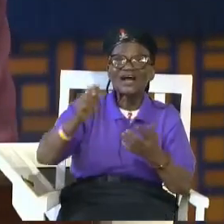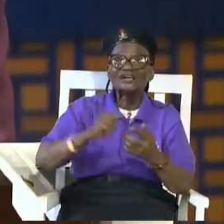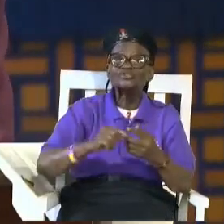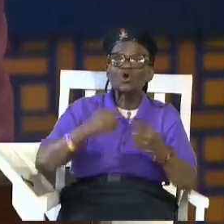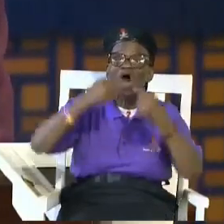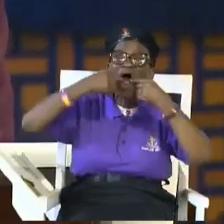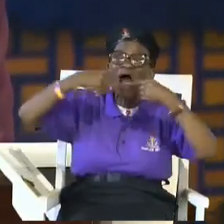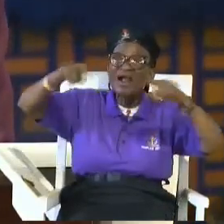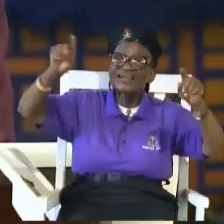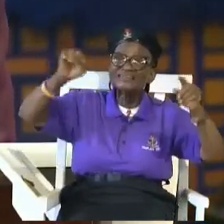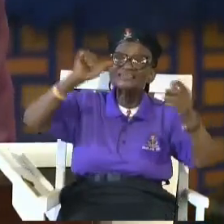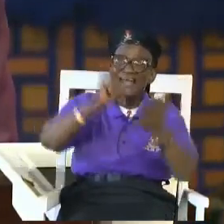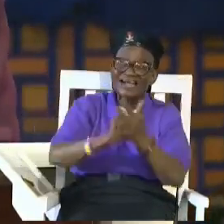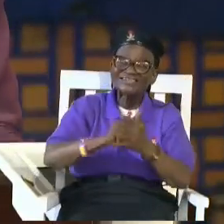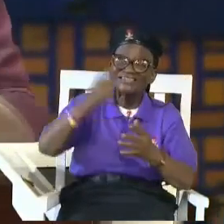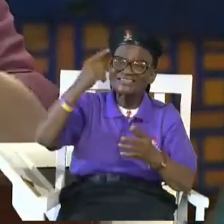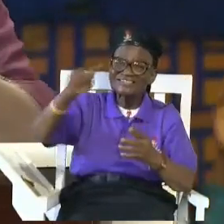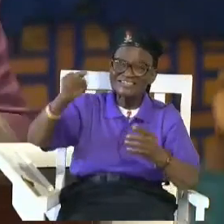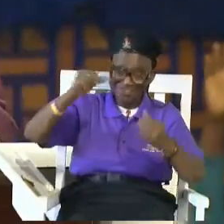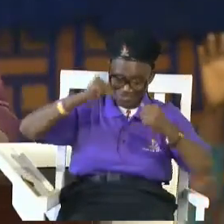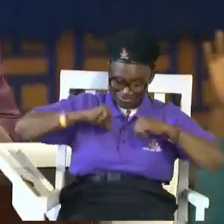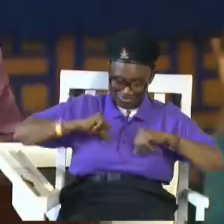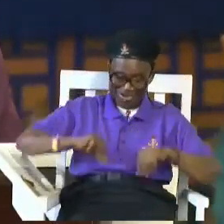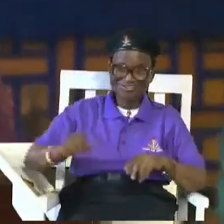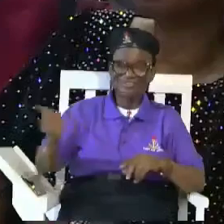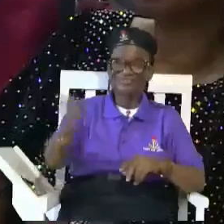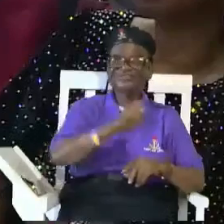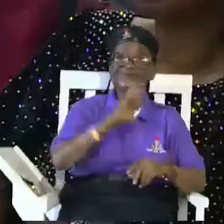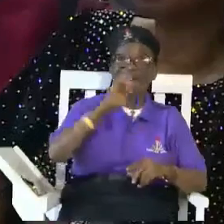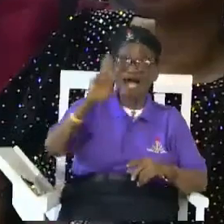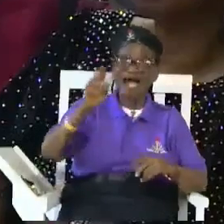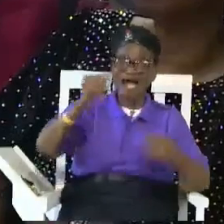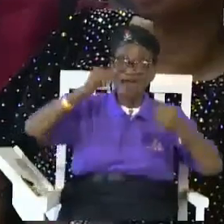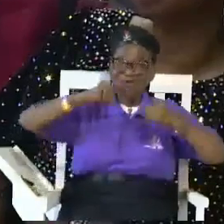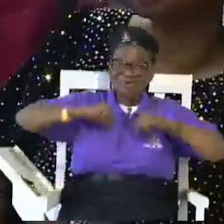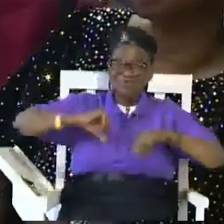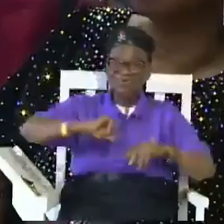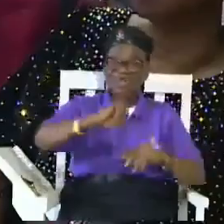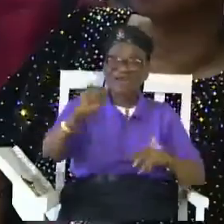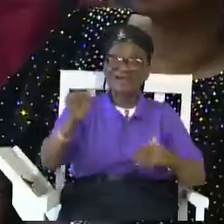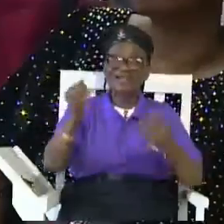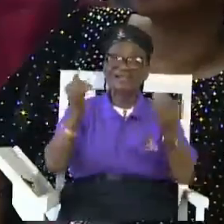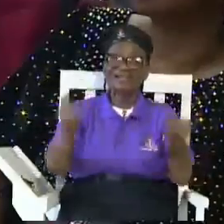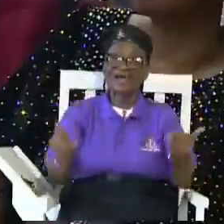dress you are wearing now is sanctified.